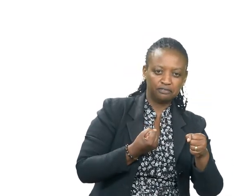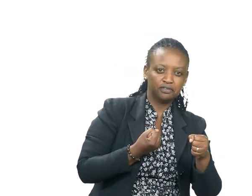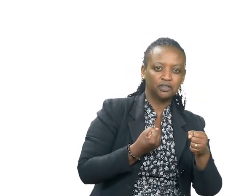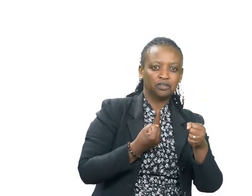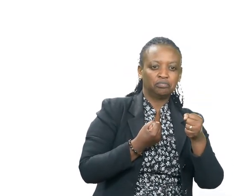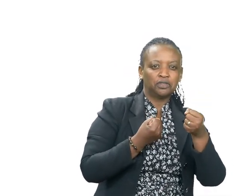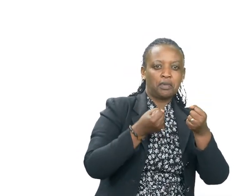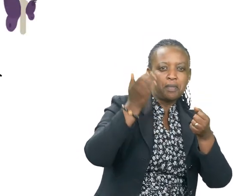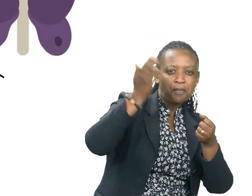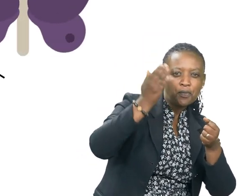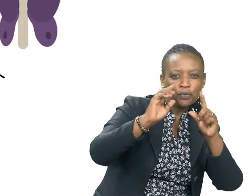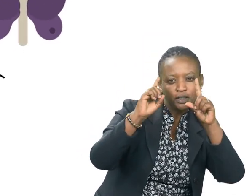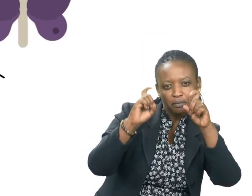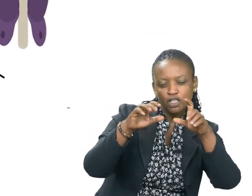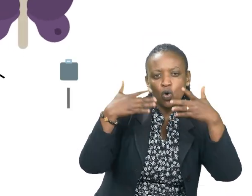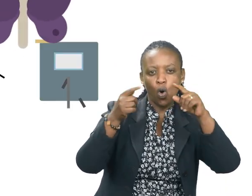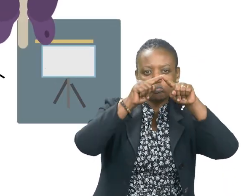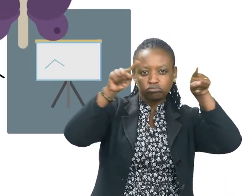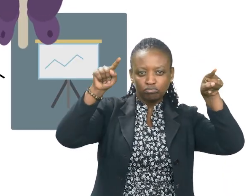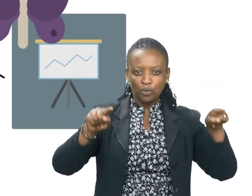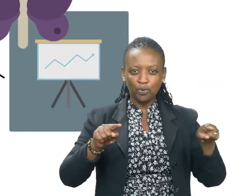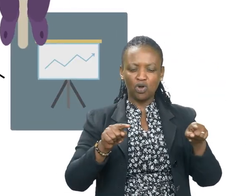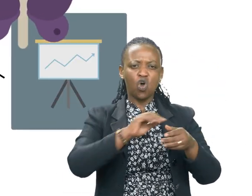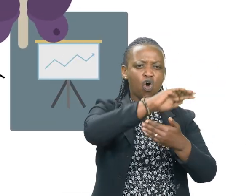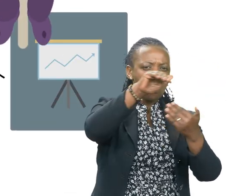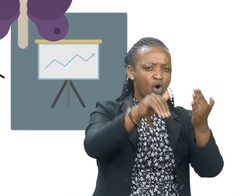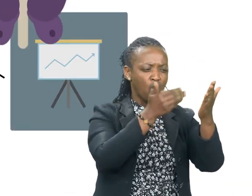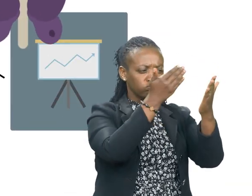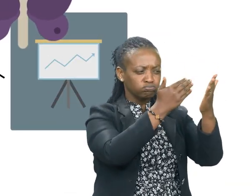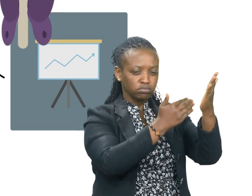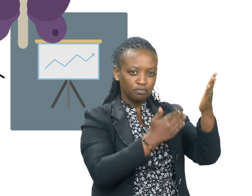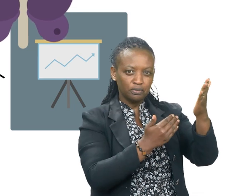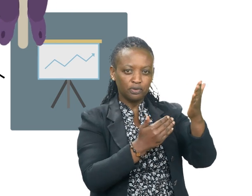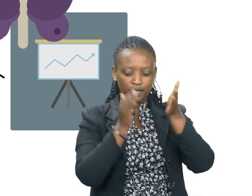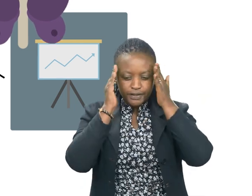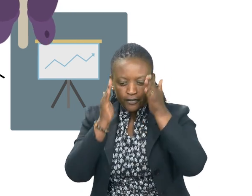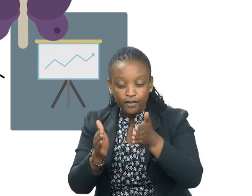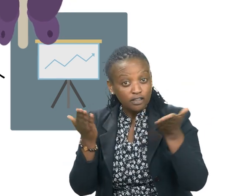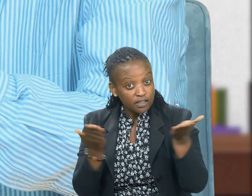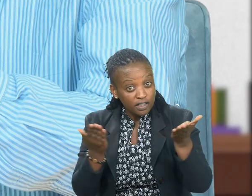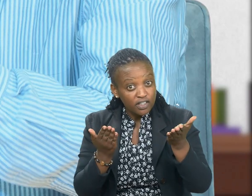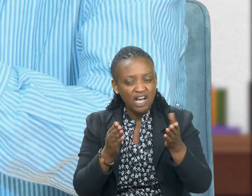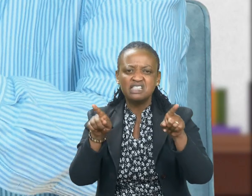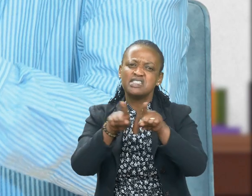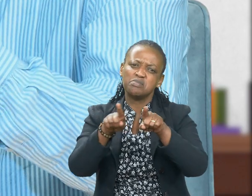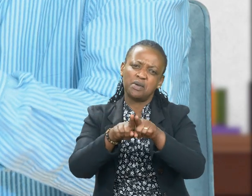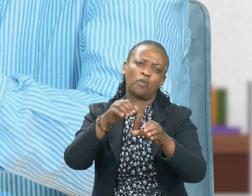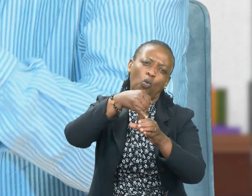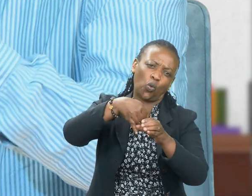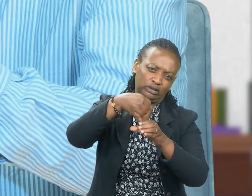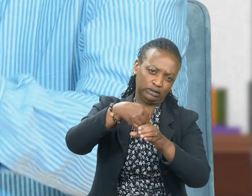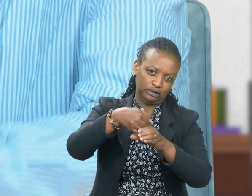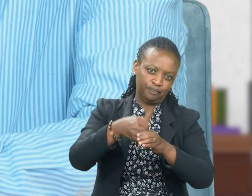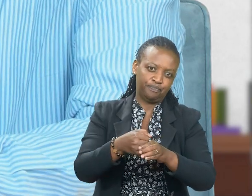can have presenting images or charts. But all these focus on